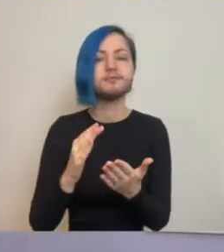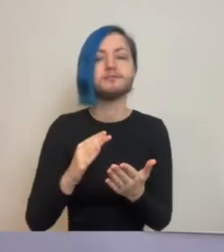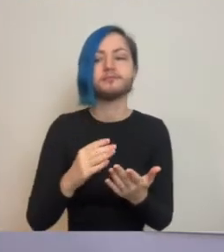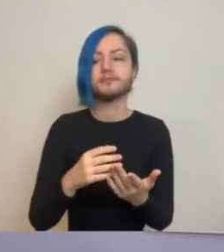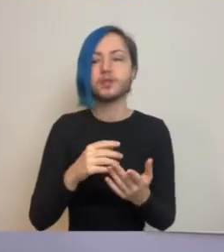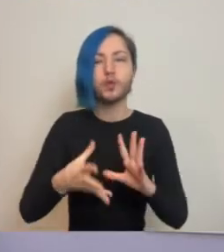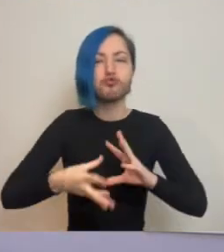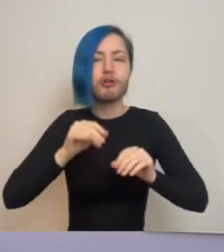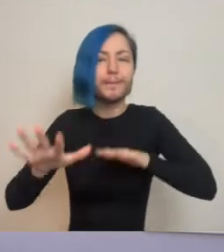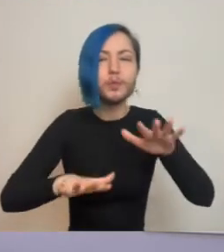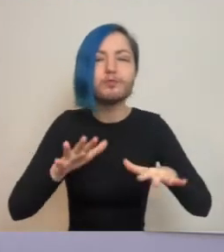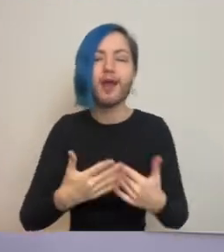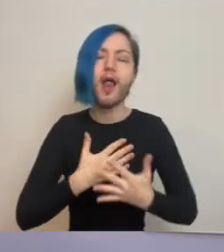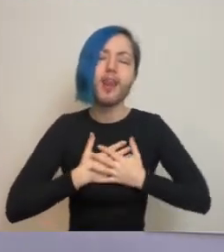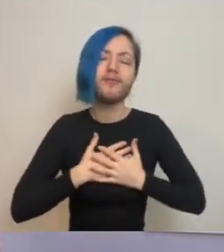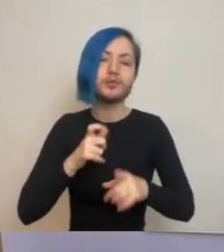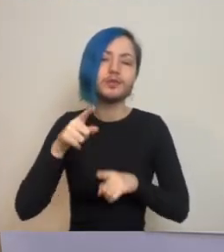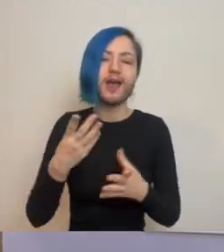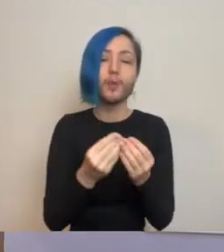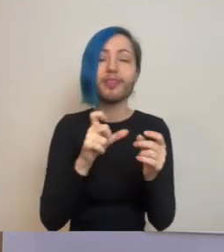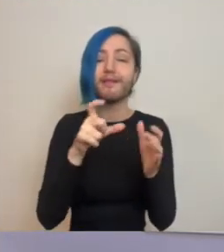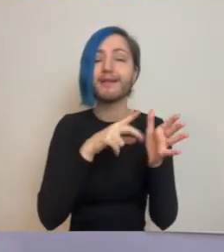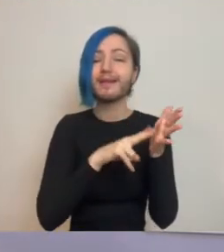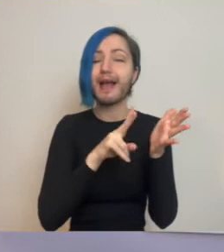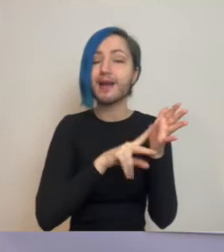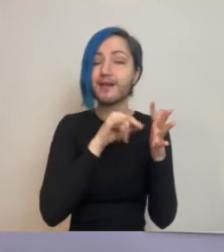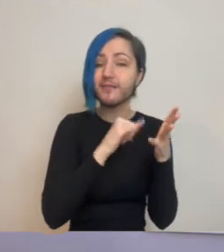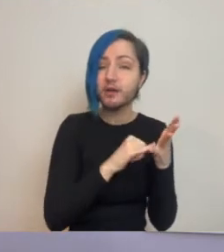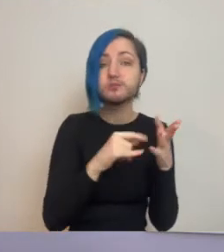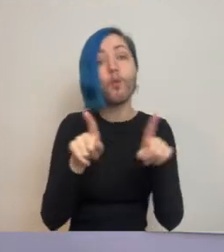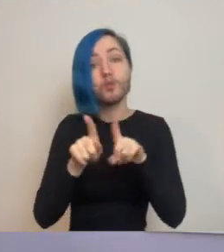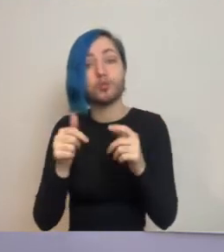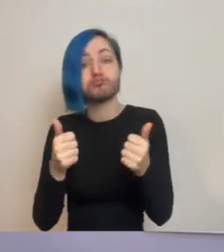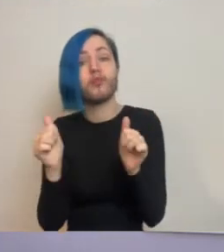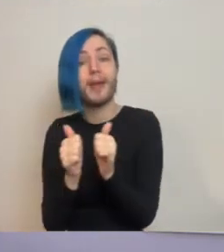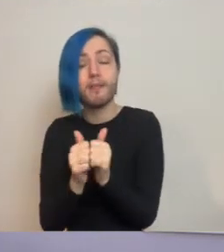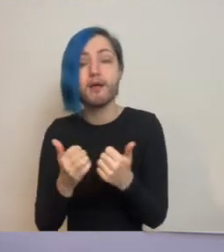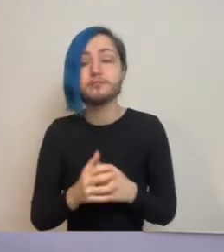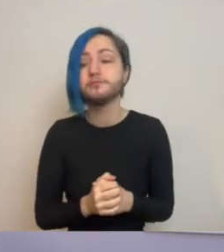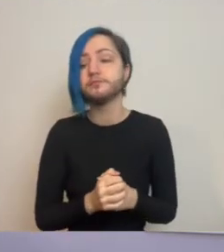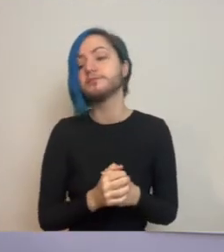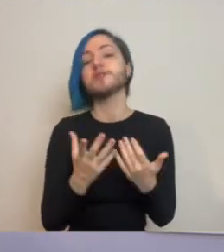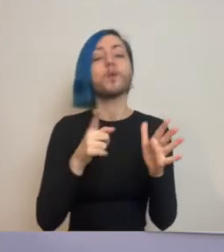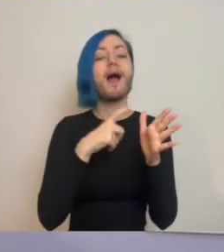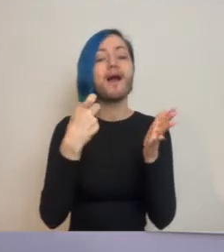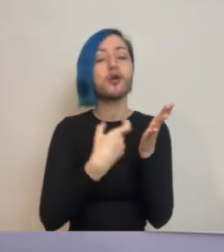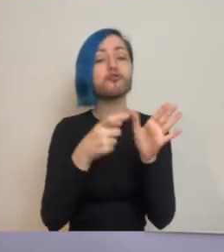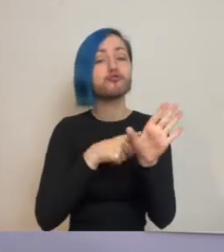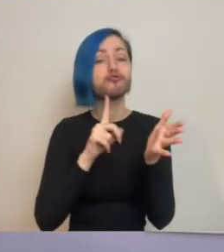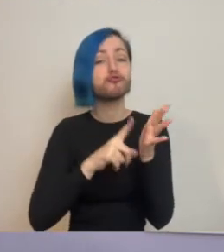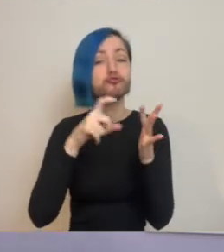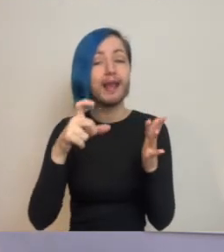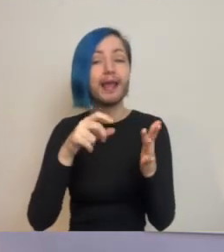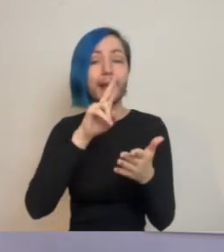movement with it. And I love doing this on my canvases, and it's also really good to do on paper as well. So you can see it's acrylic paint.